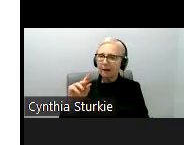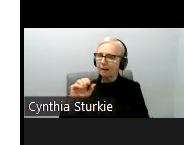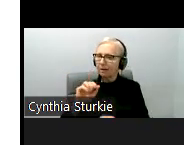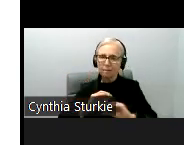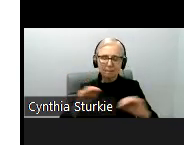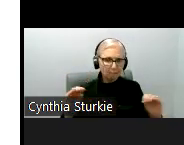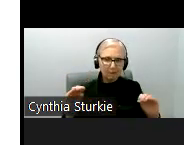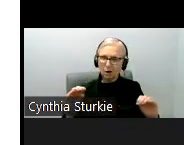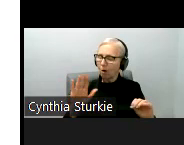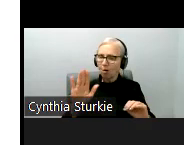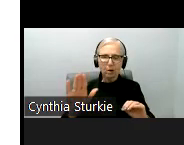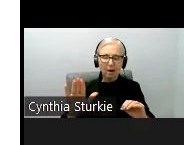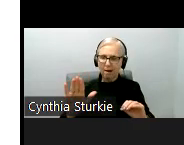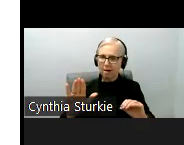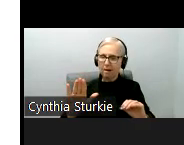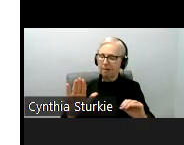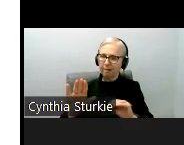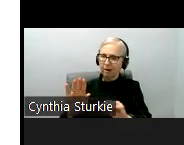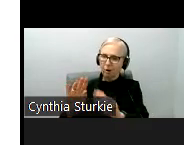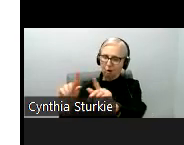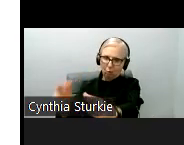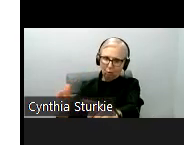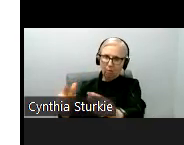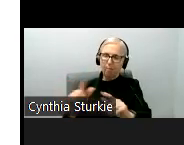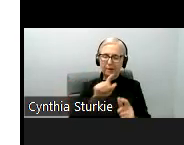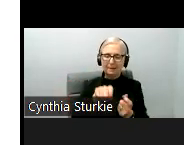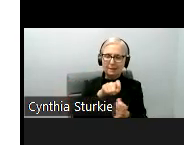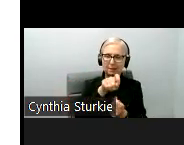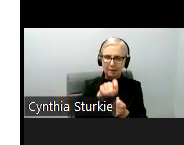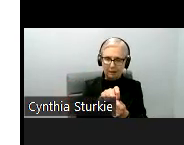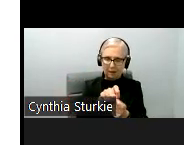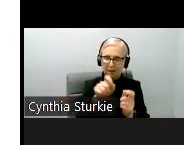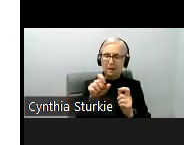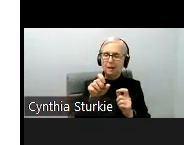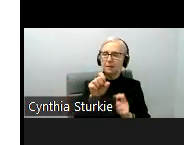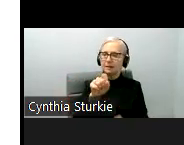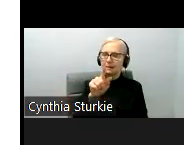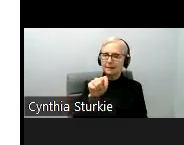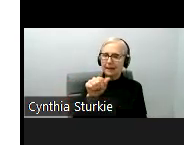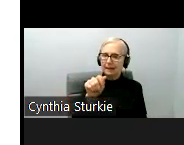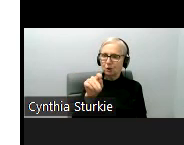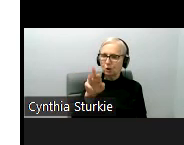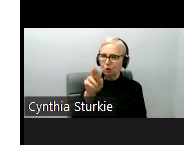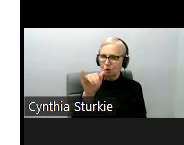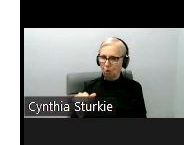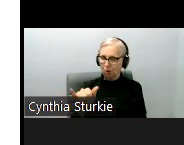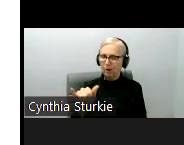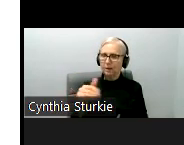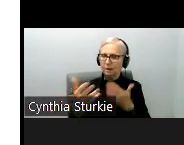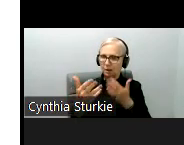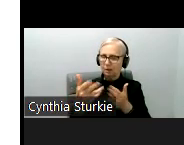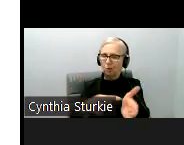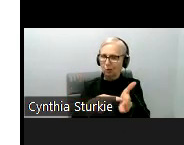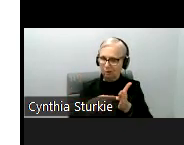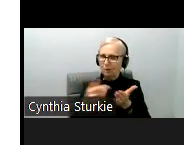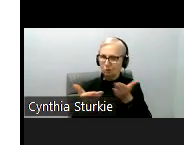priority populations, but again, specifically to that statutory call out for the BHA to serve this